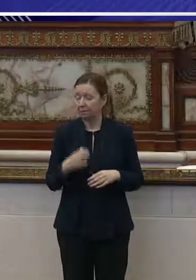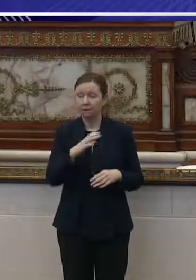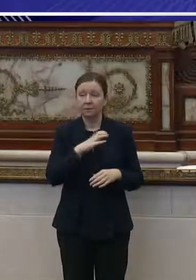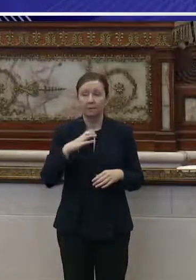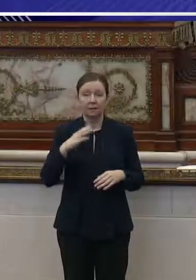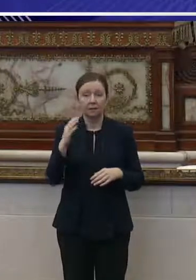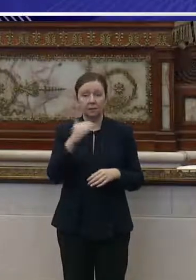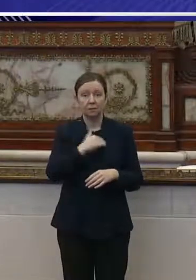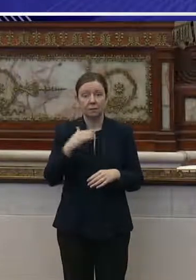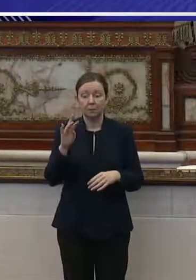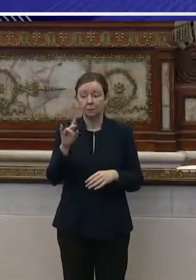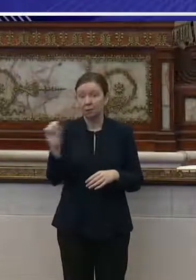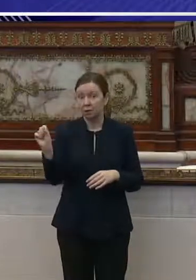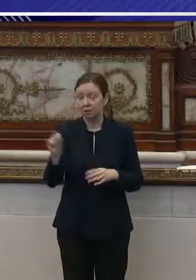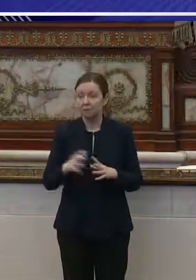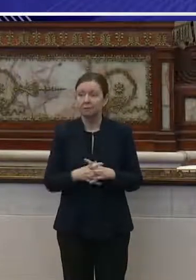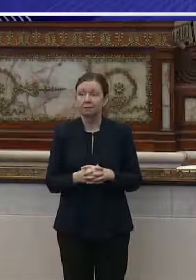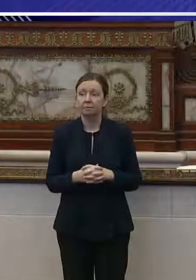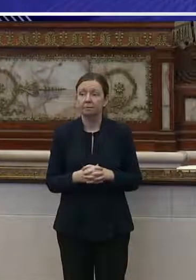Councilmember Brooks.